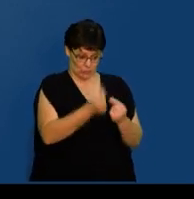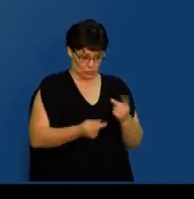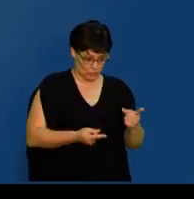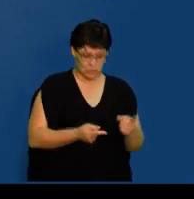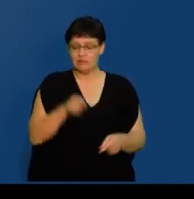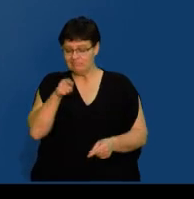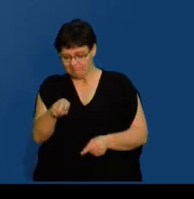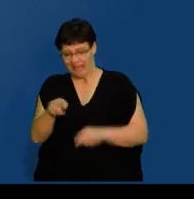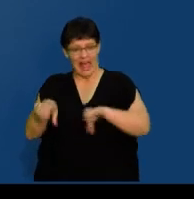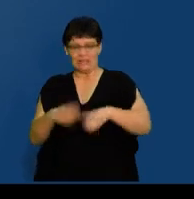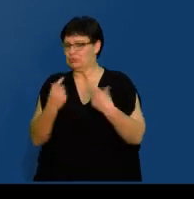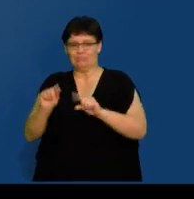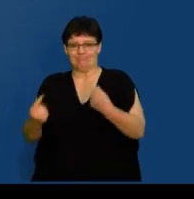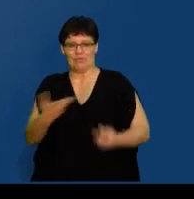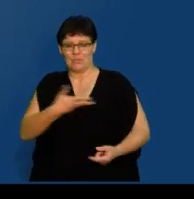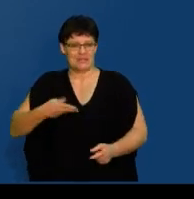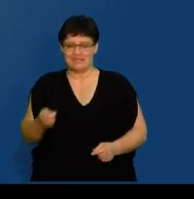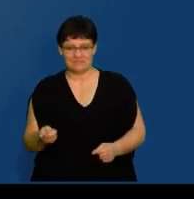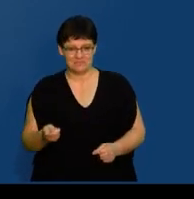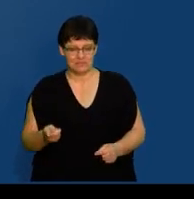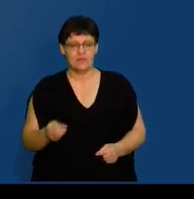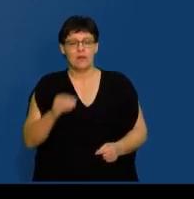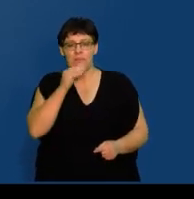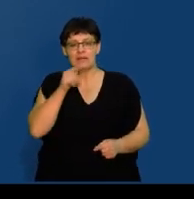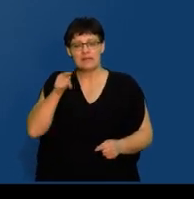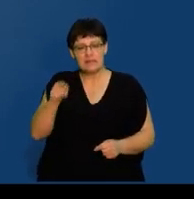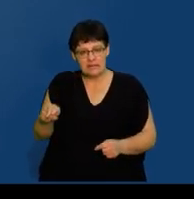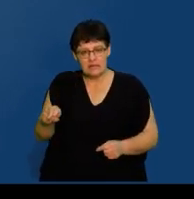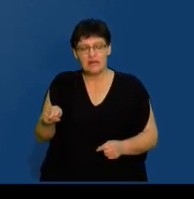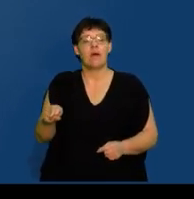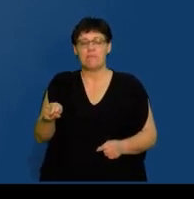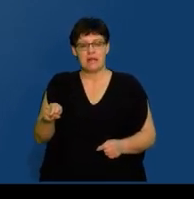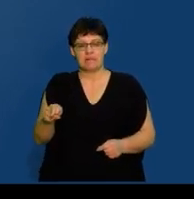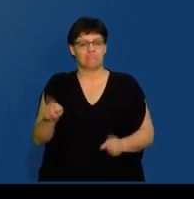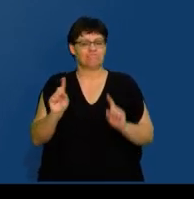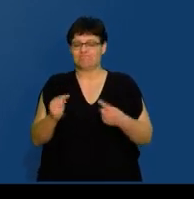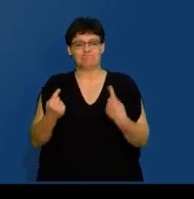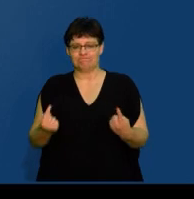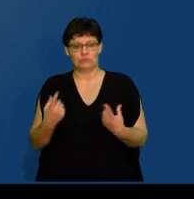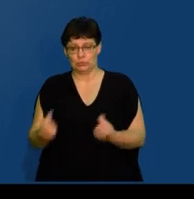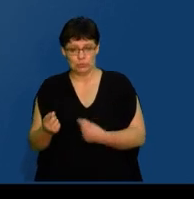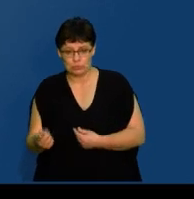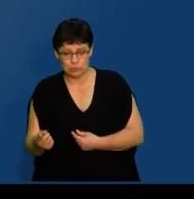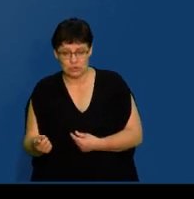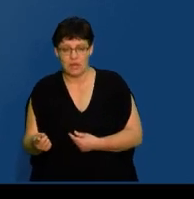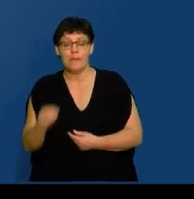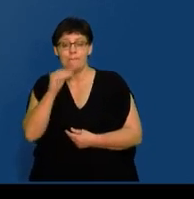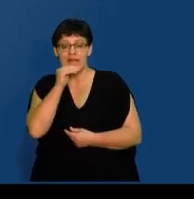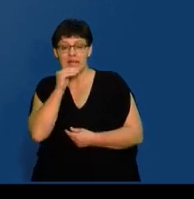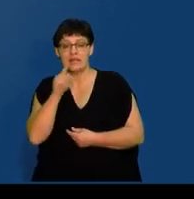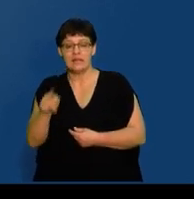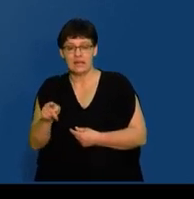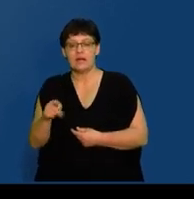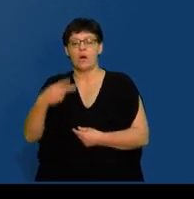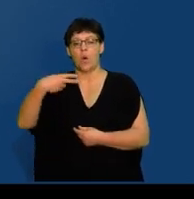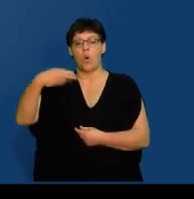specific action, would mean that she is recessive for that condition, In other words, she is